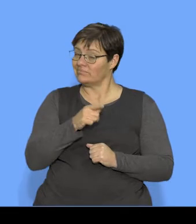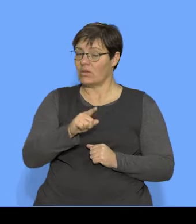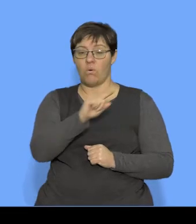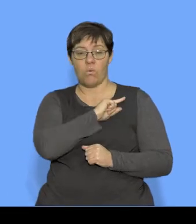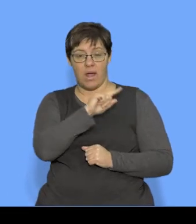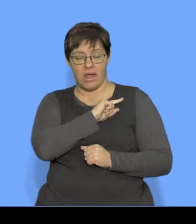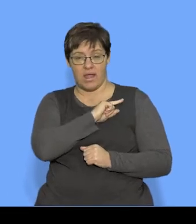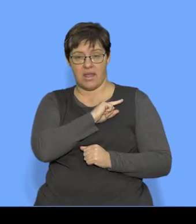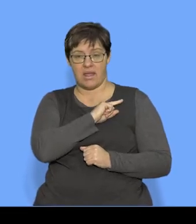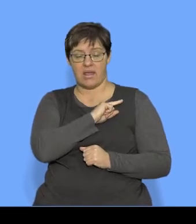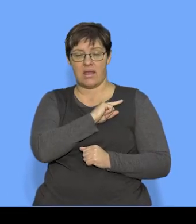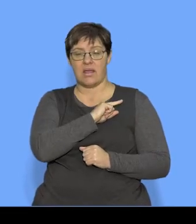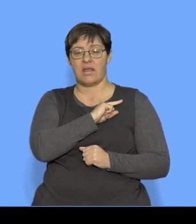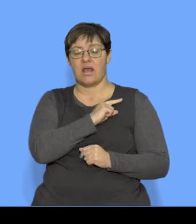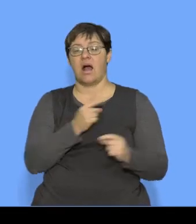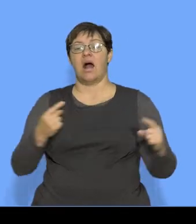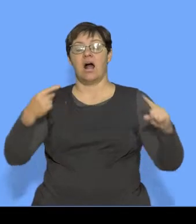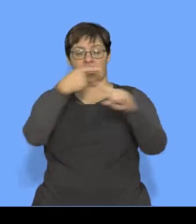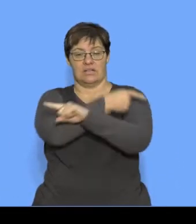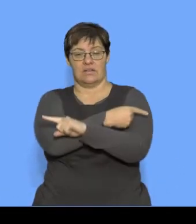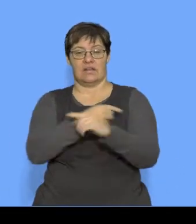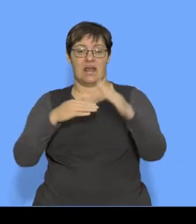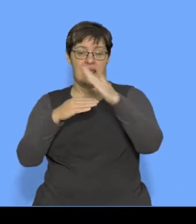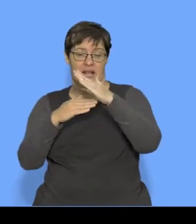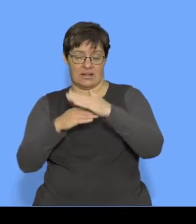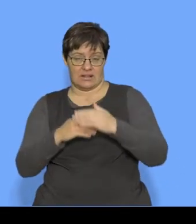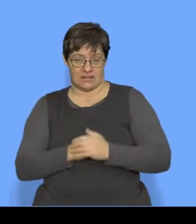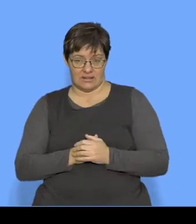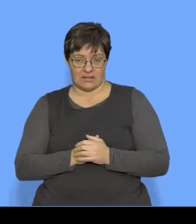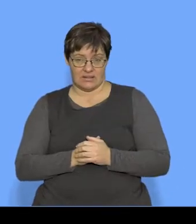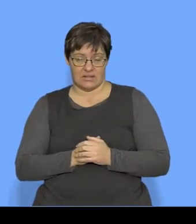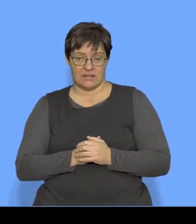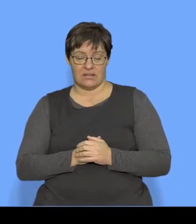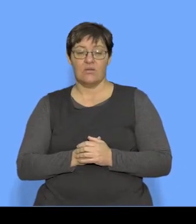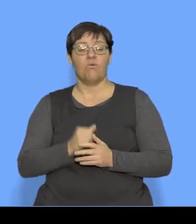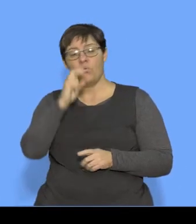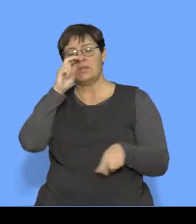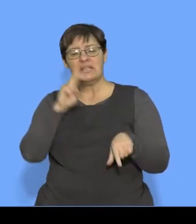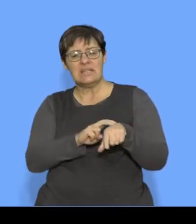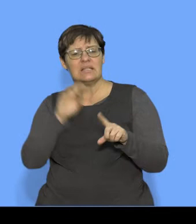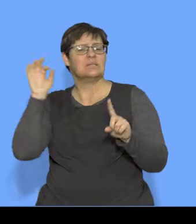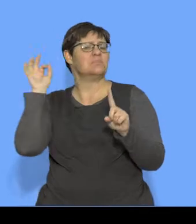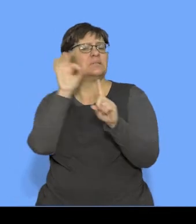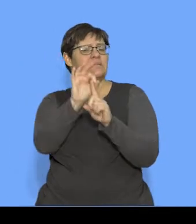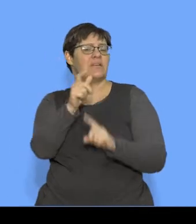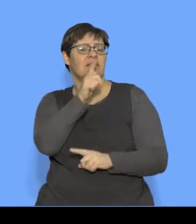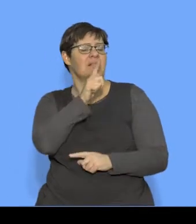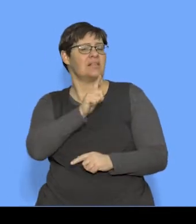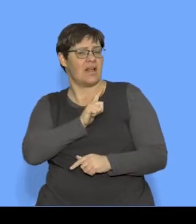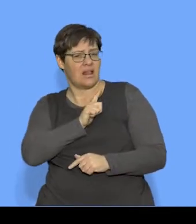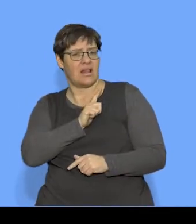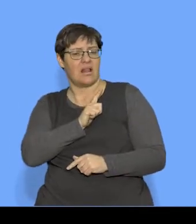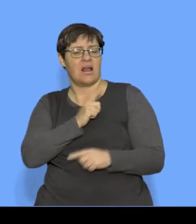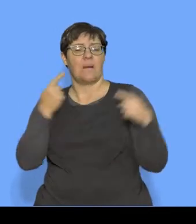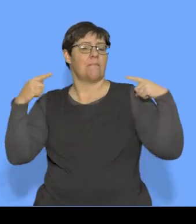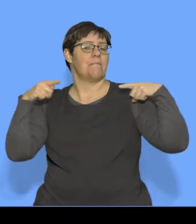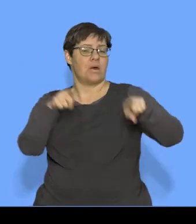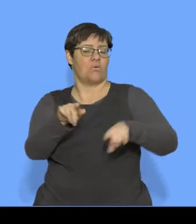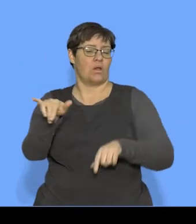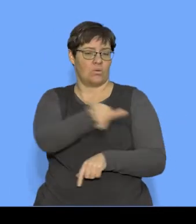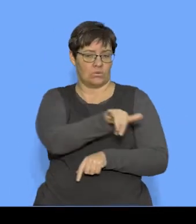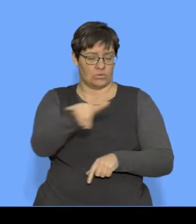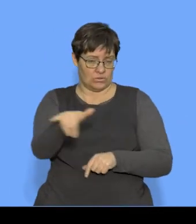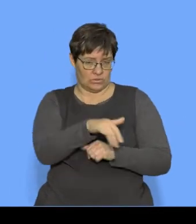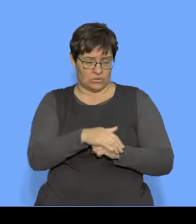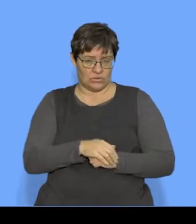is going to be because there's alternate angles, and you need to specifically tell me which lines are parallel,